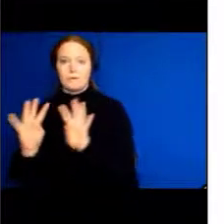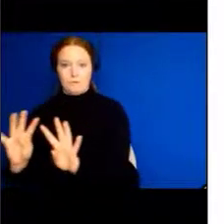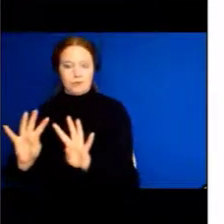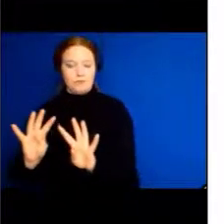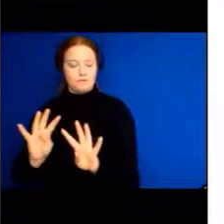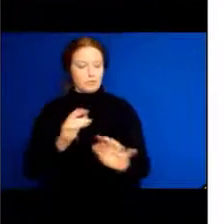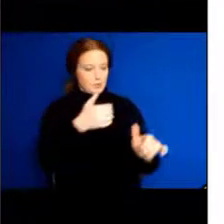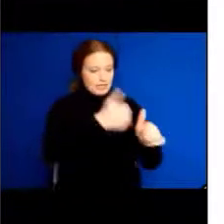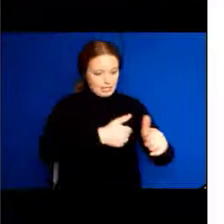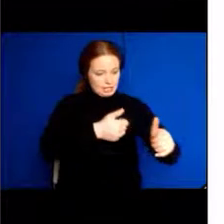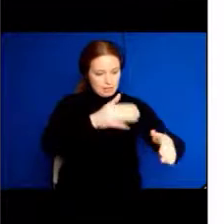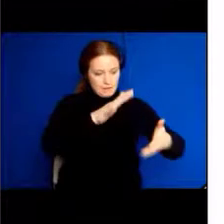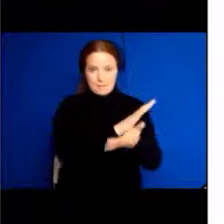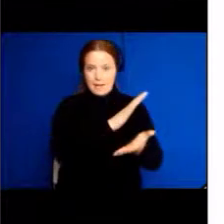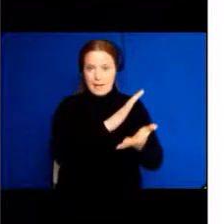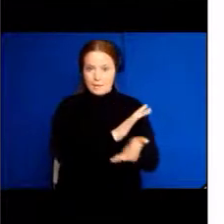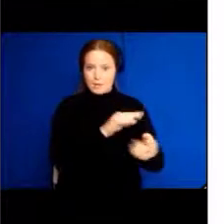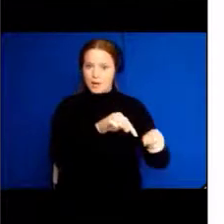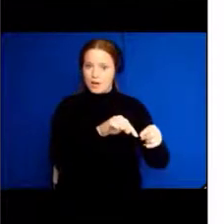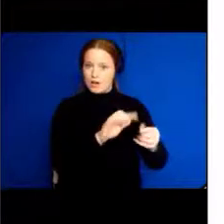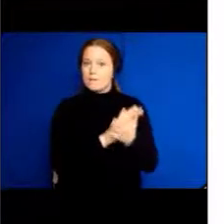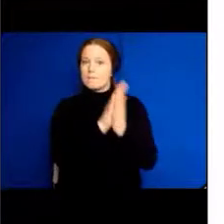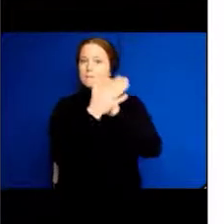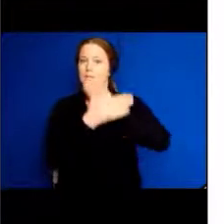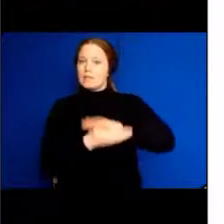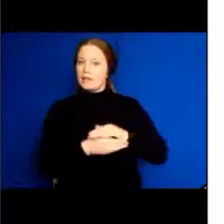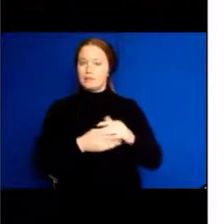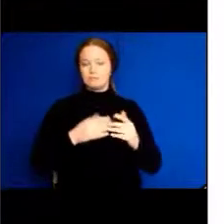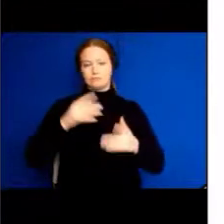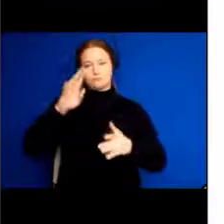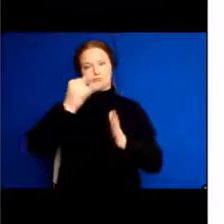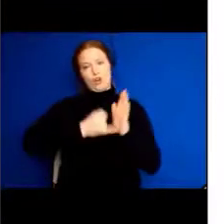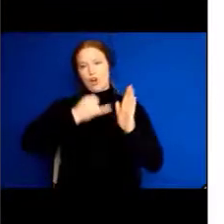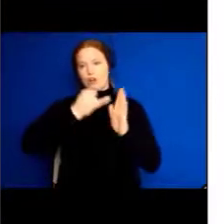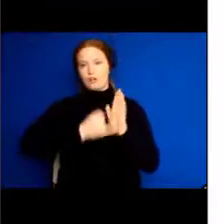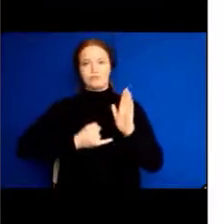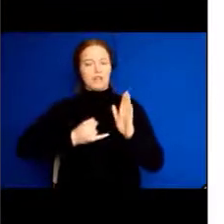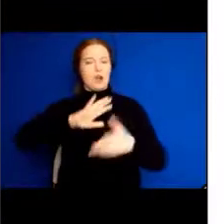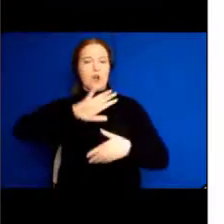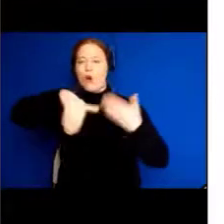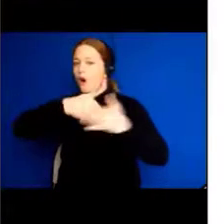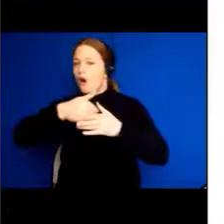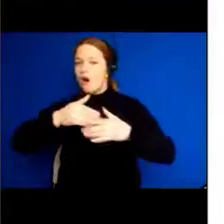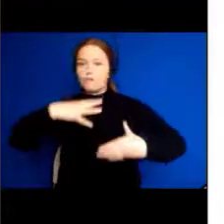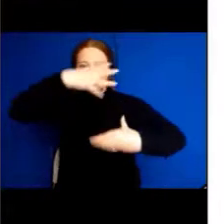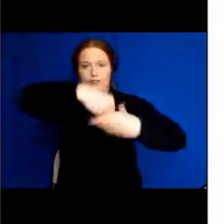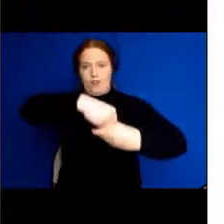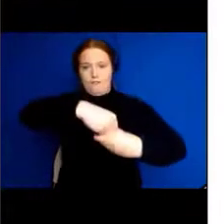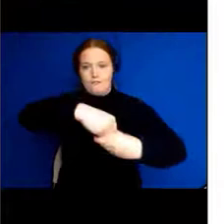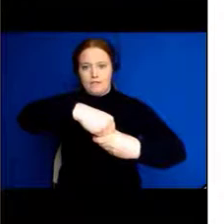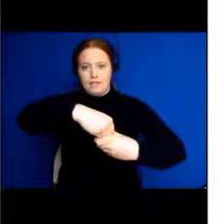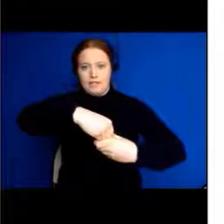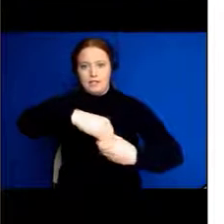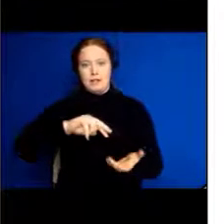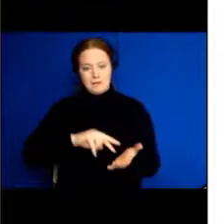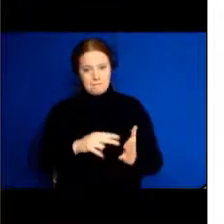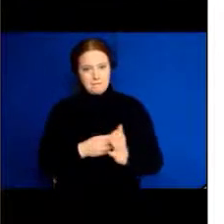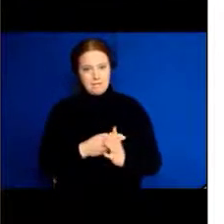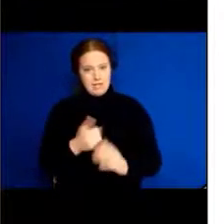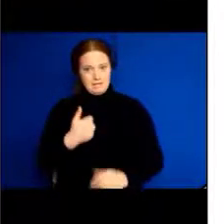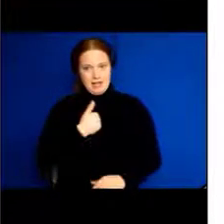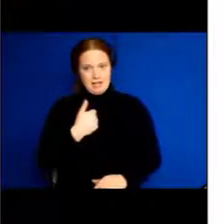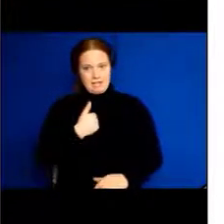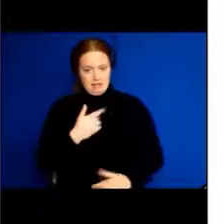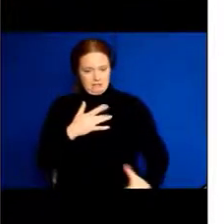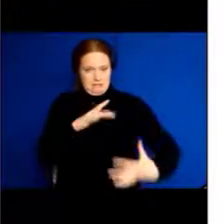these pieces, and it was a very collaborative kind of shared art making session where nobody could get too attached to the